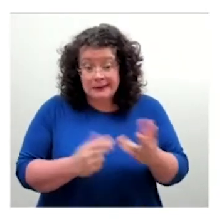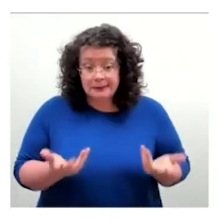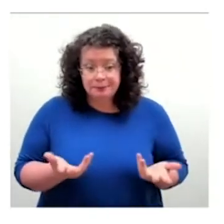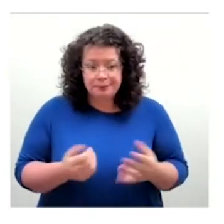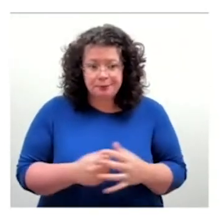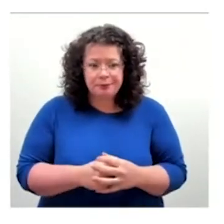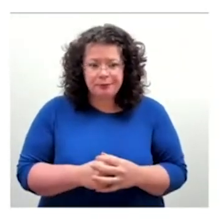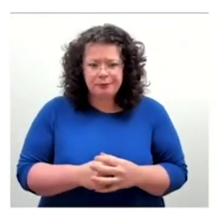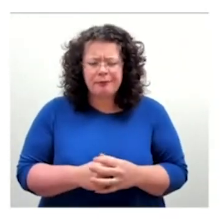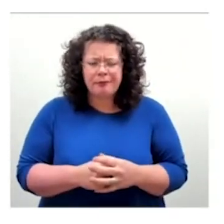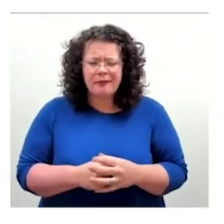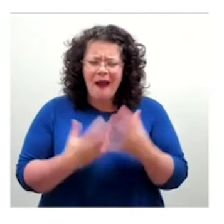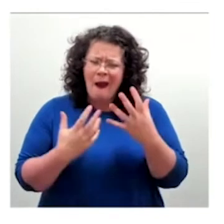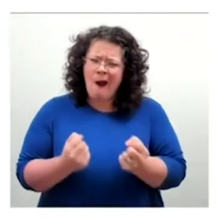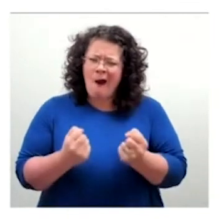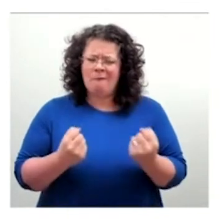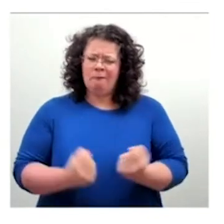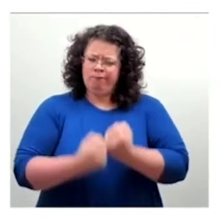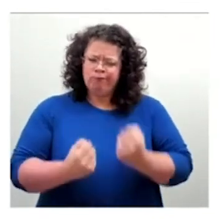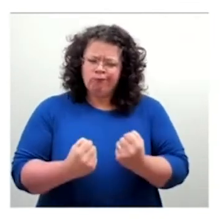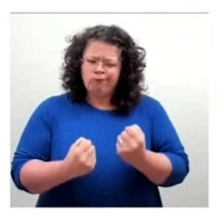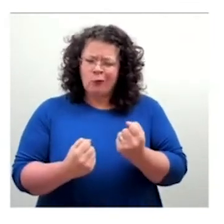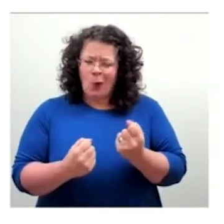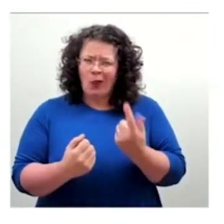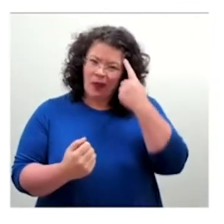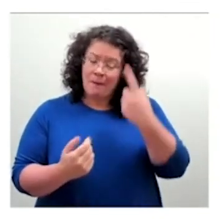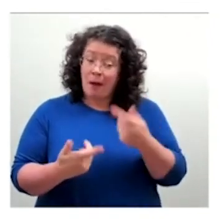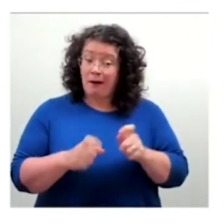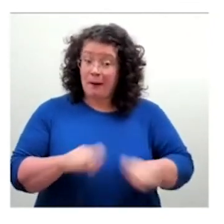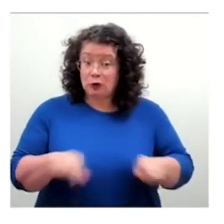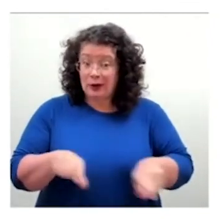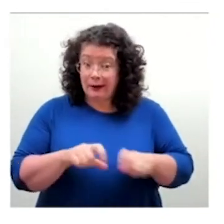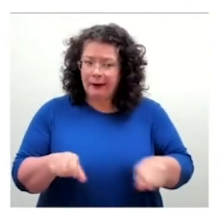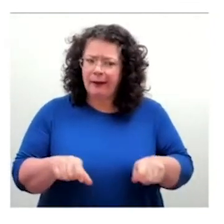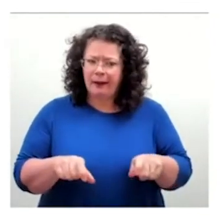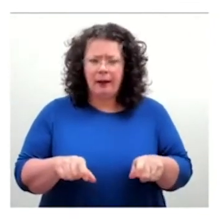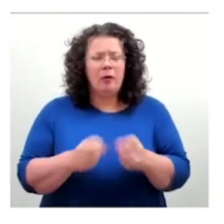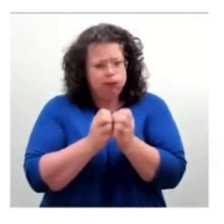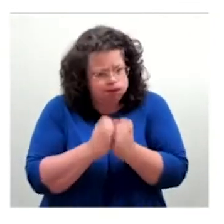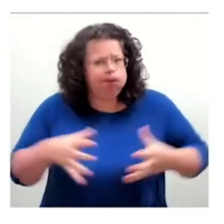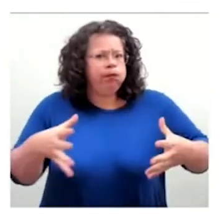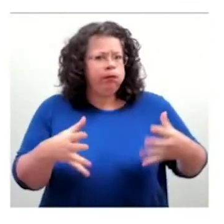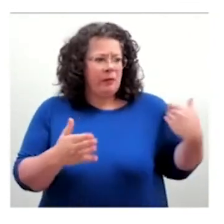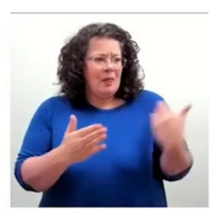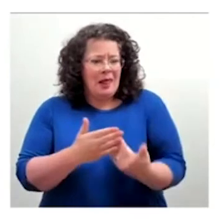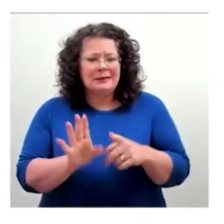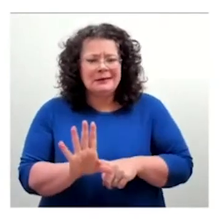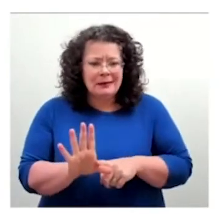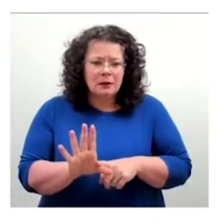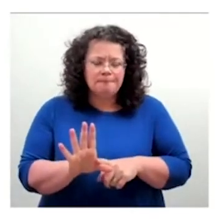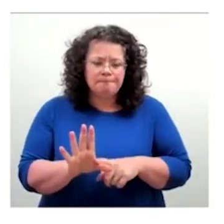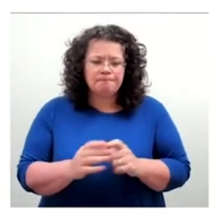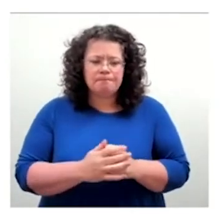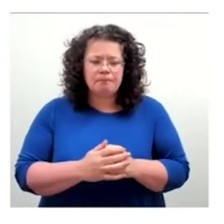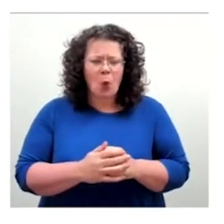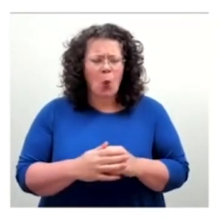how accurate that is, the quality of it, the details that can identify the voice and the name. It's got